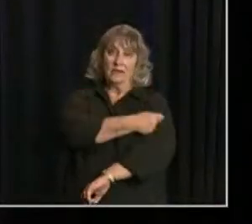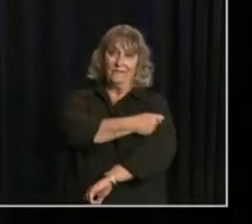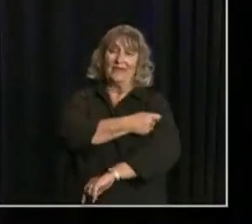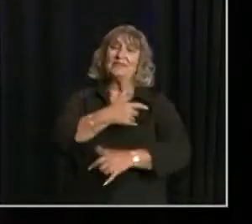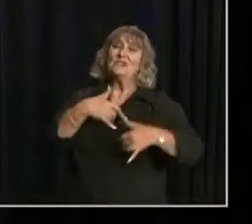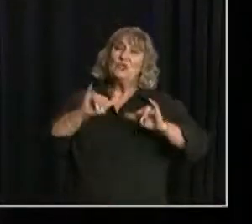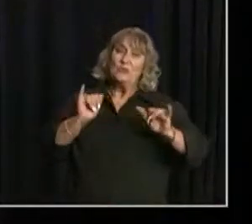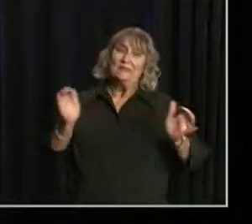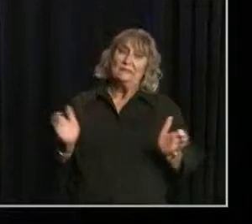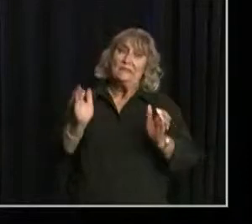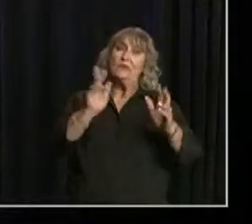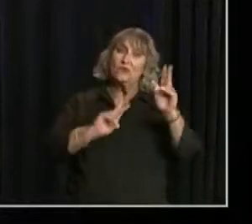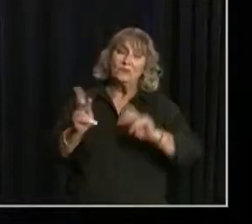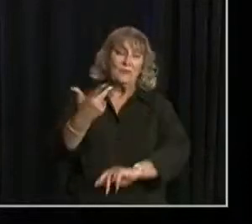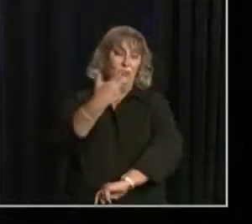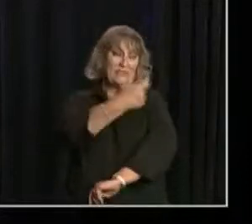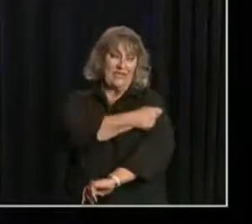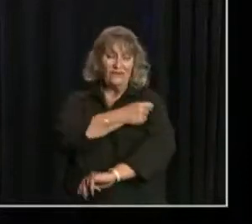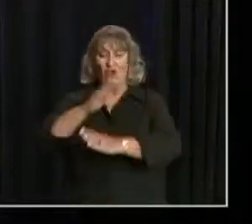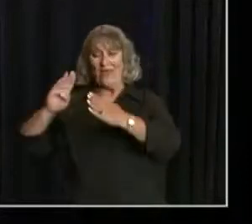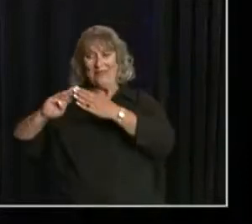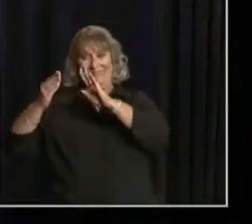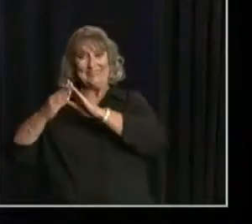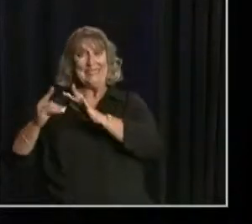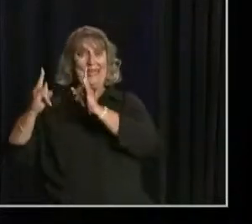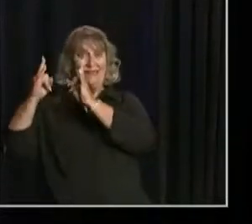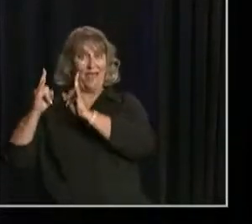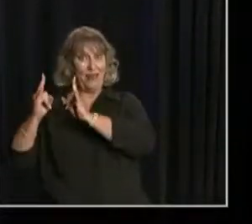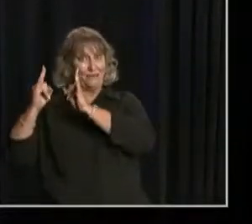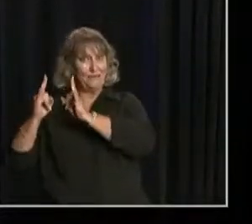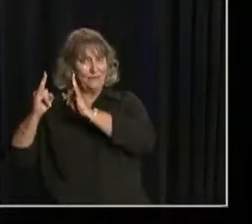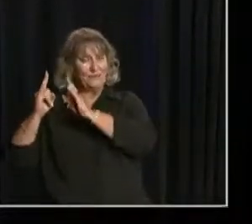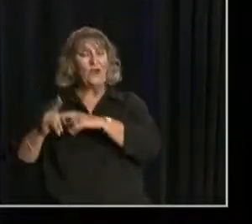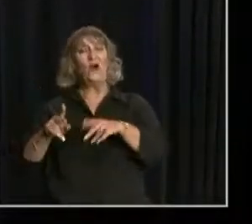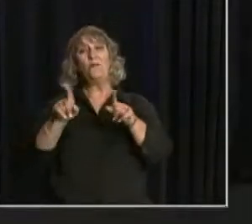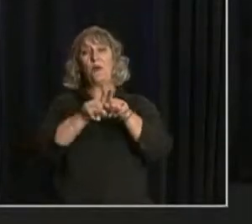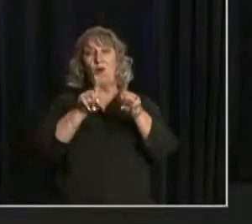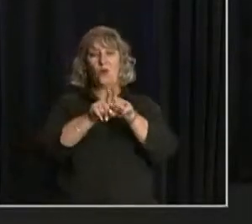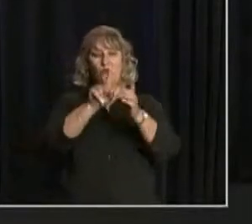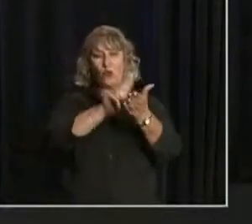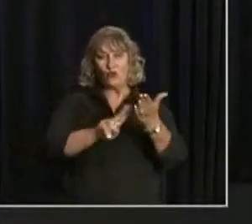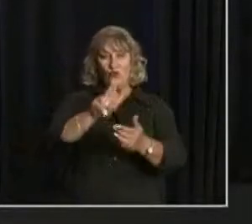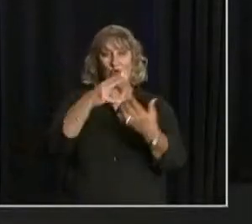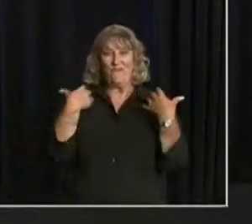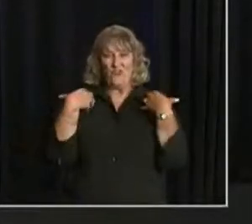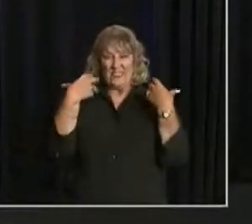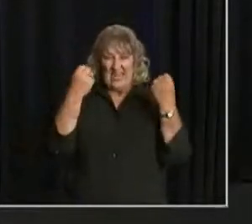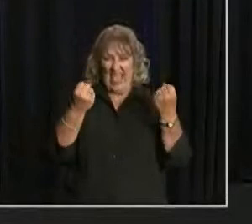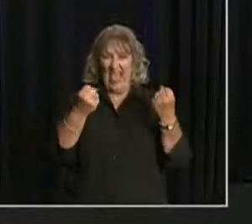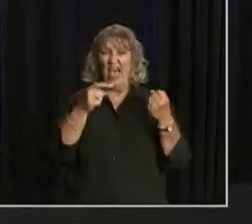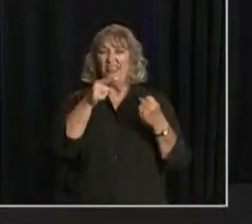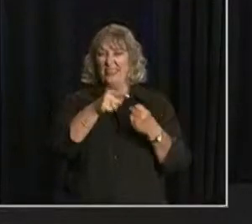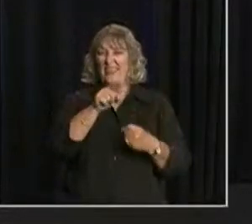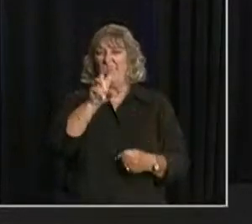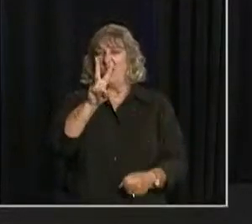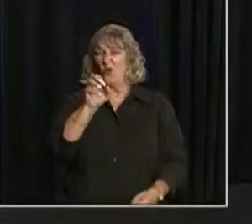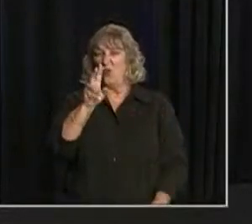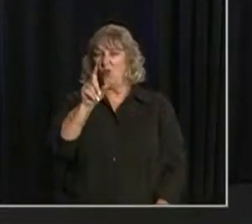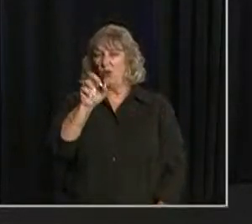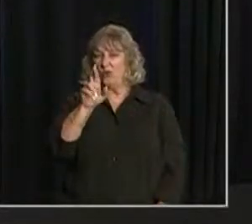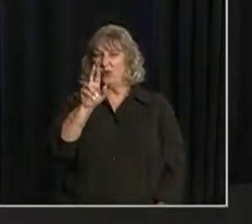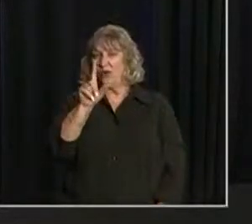folks to get vaccinated, both at the city side at the Dome, of course, University Health at Wonderland, so we want to encourage people to get